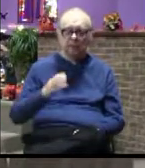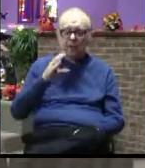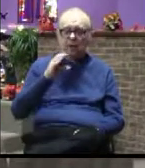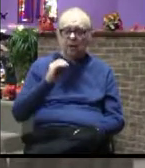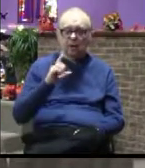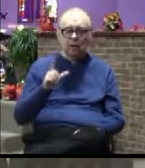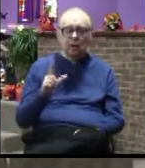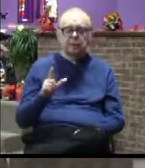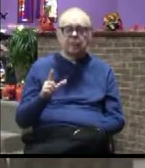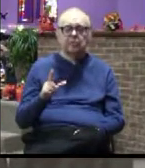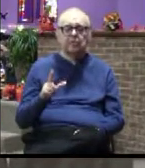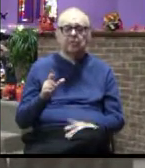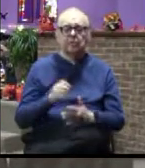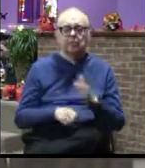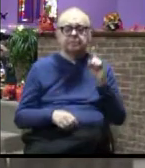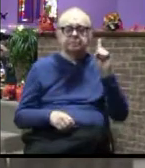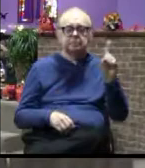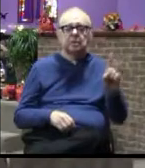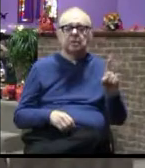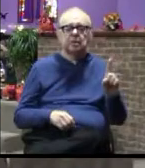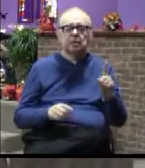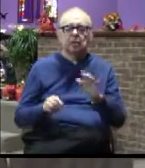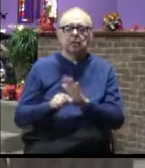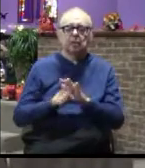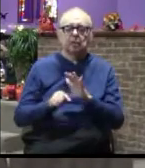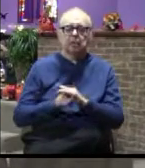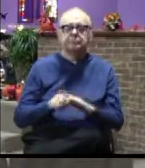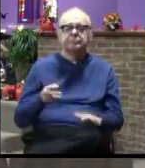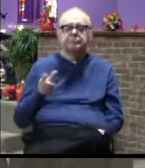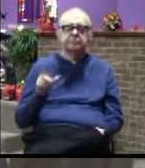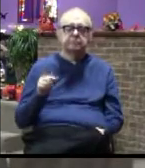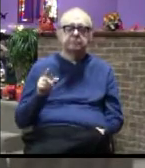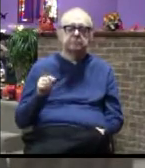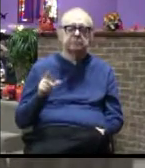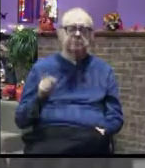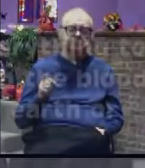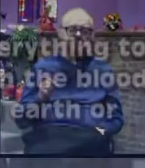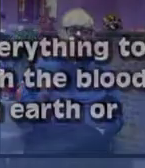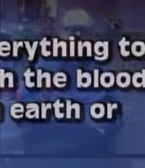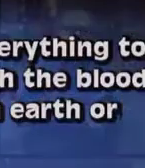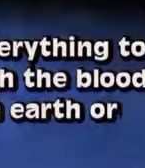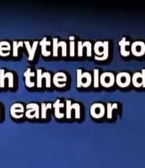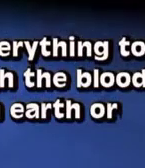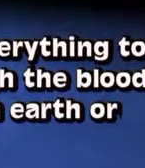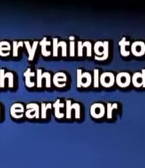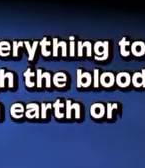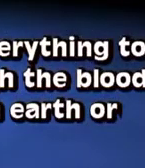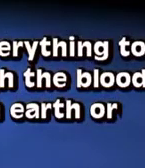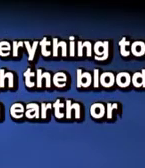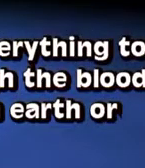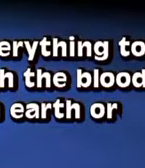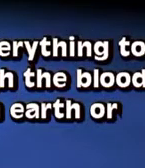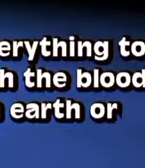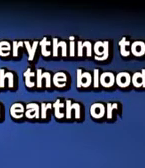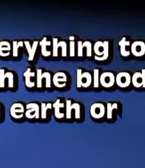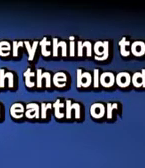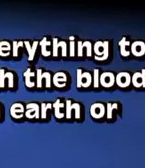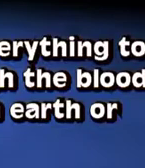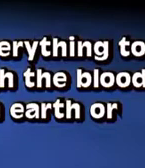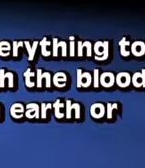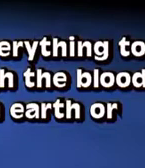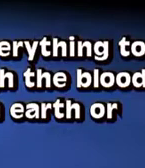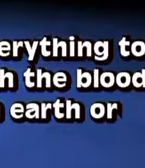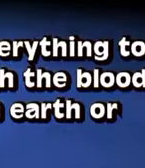Colossians chapter one verse number 20 and through him through